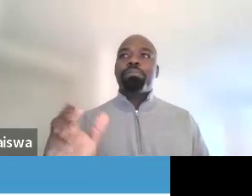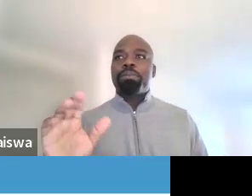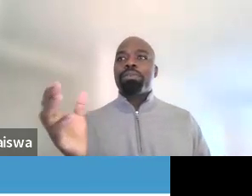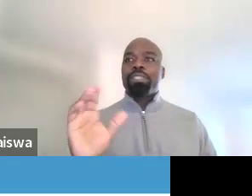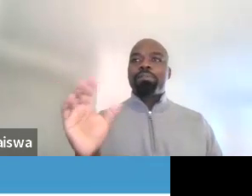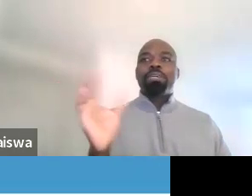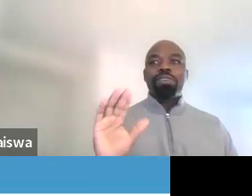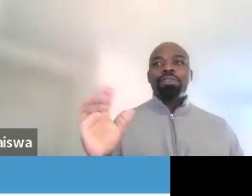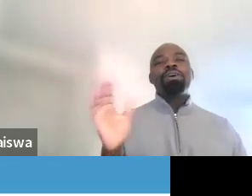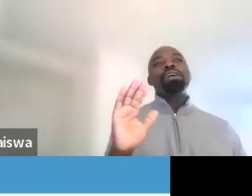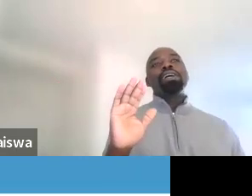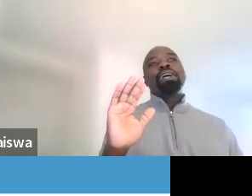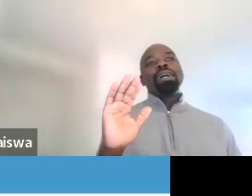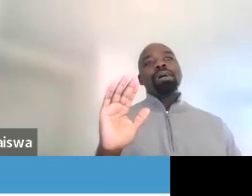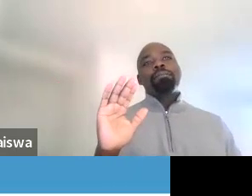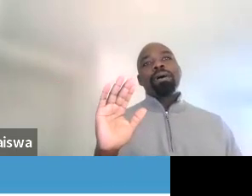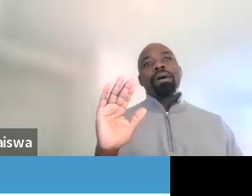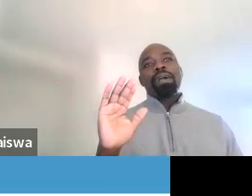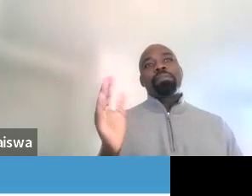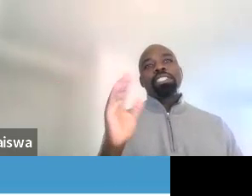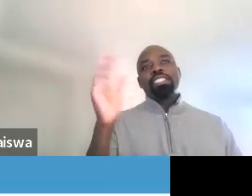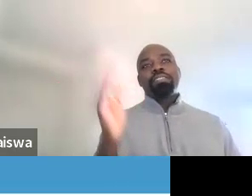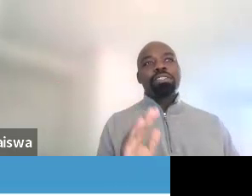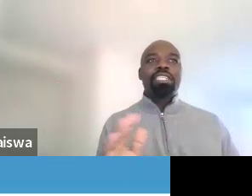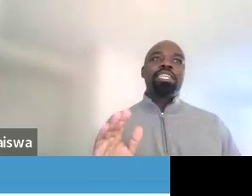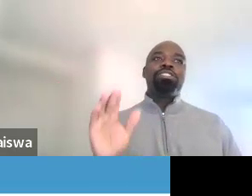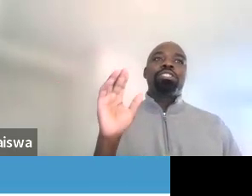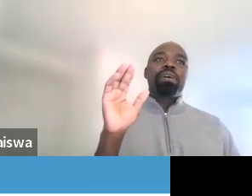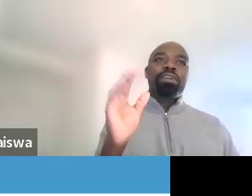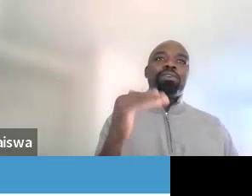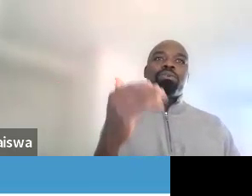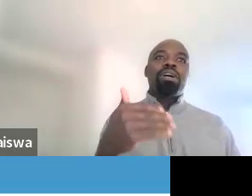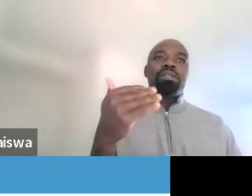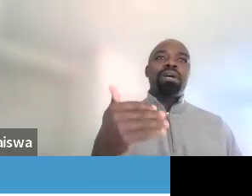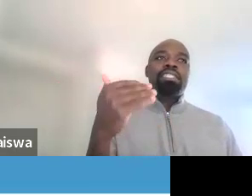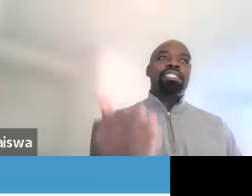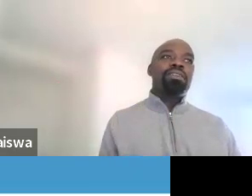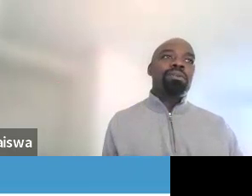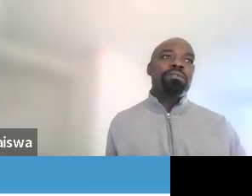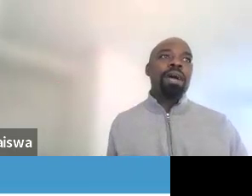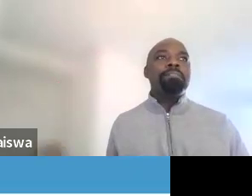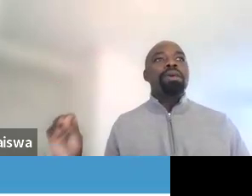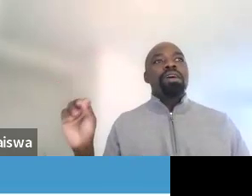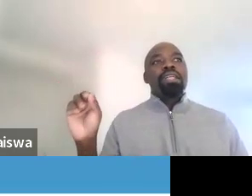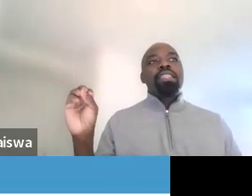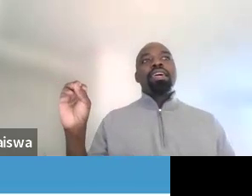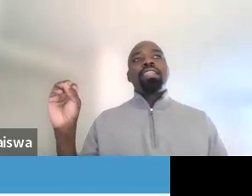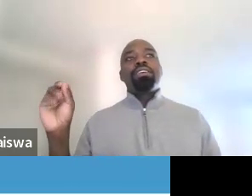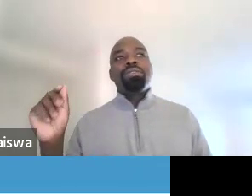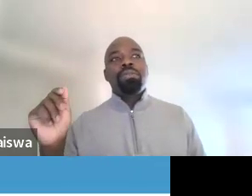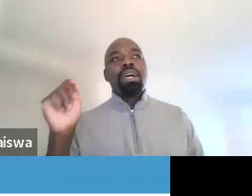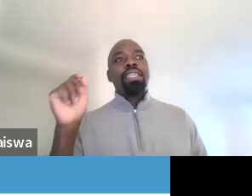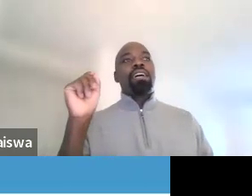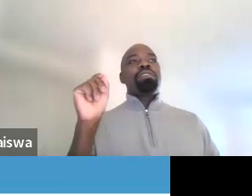that people sometimes are not can be sensitive on certain issues, but you want to understand all of that.